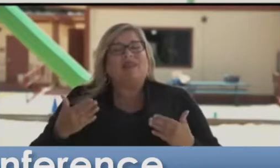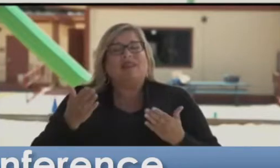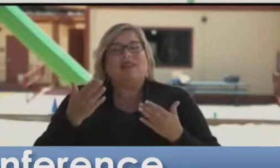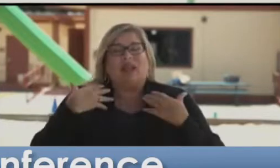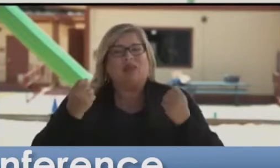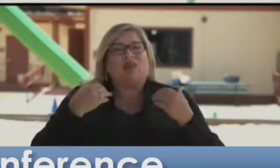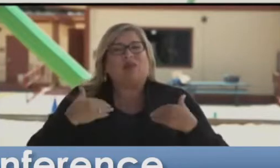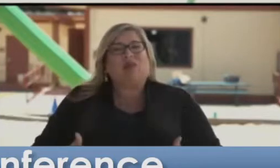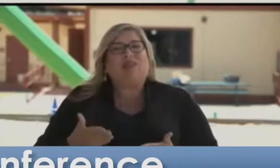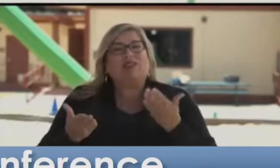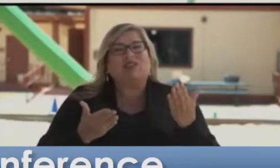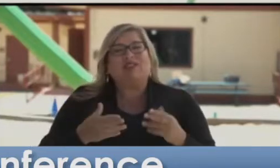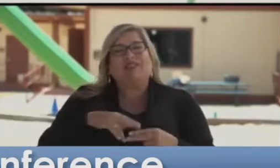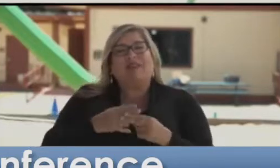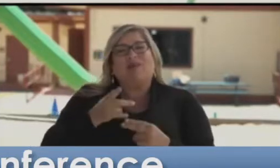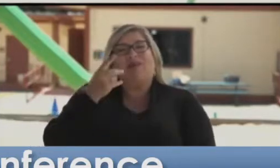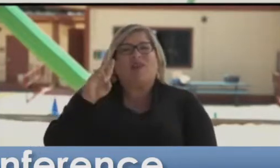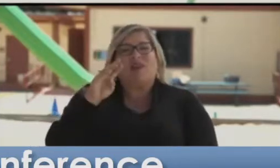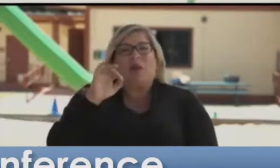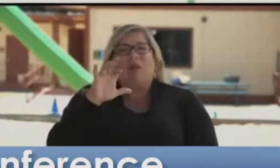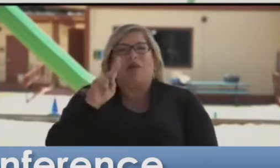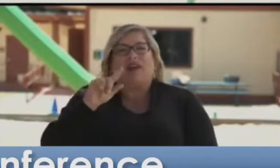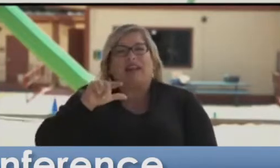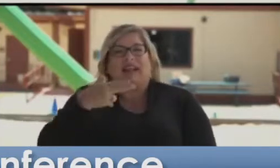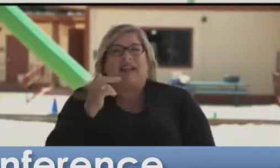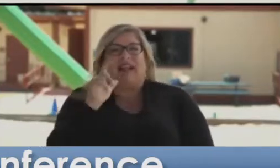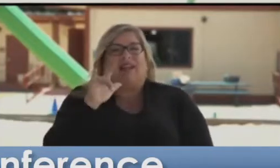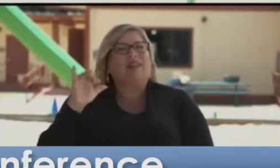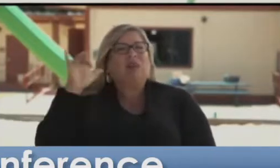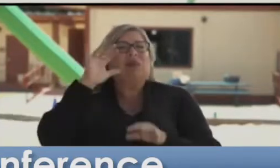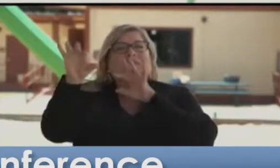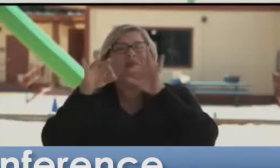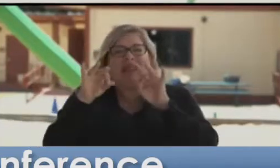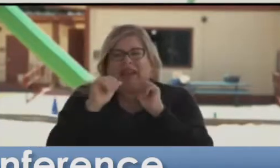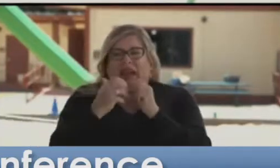Mark Galley, who will explain more about how that integration will occur.